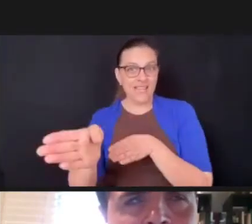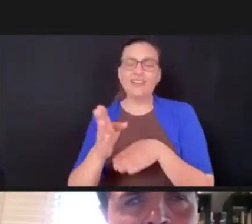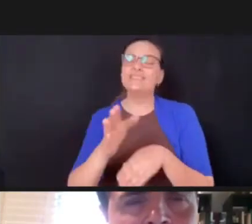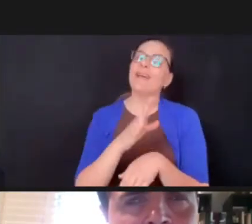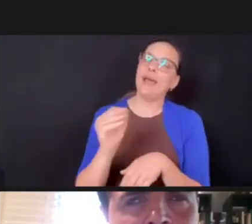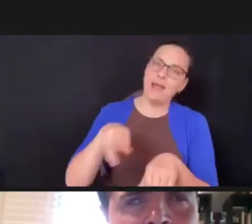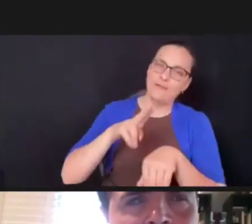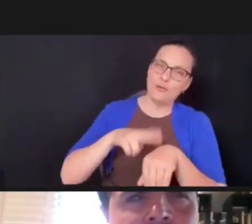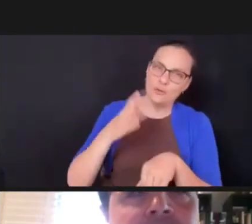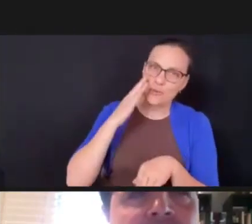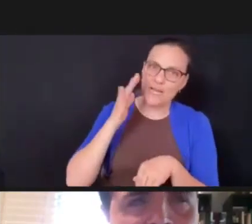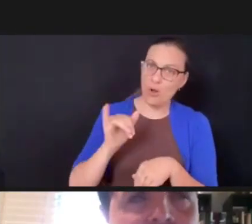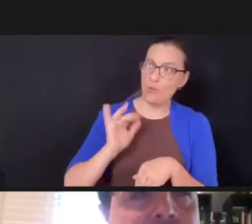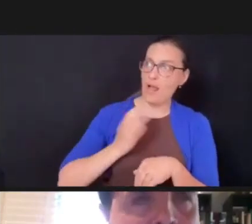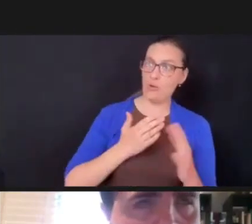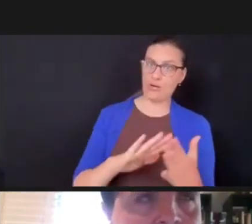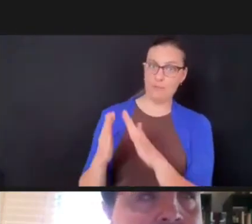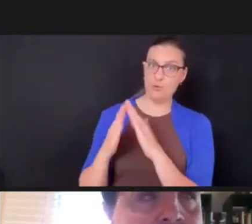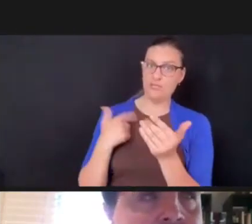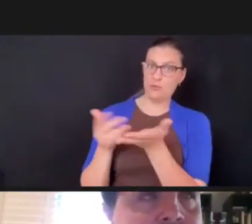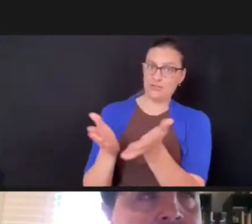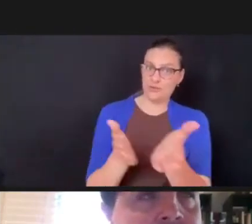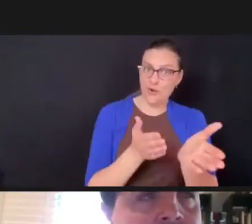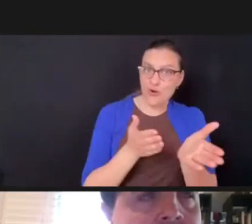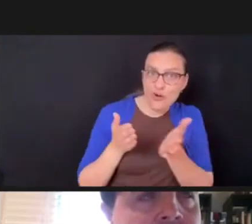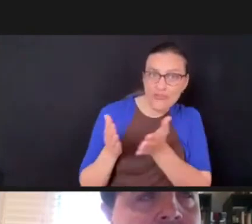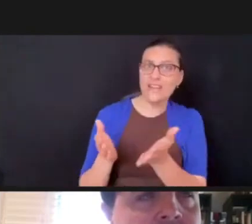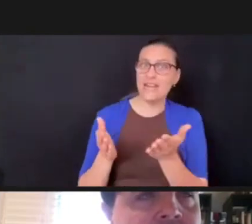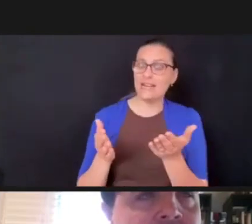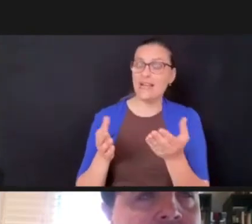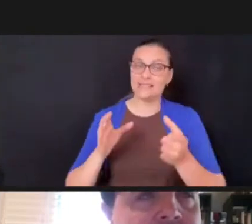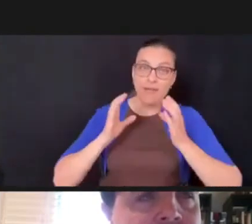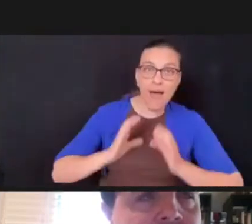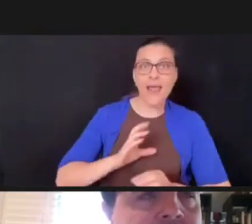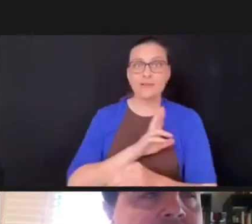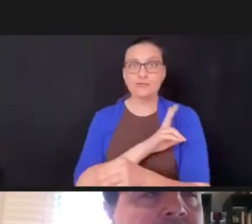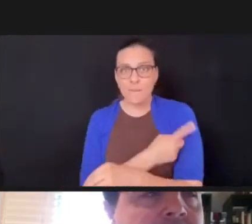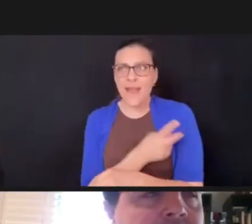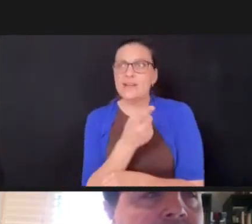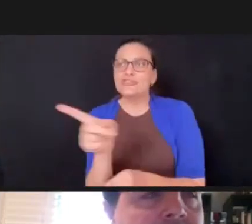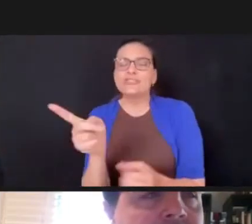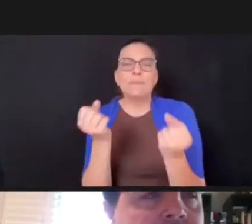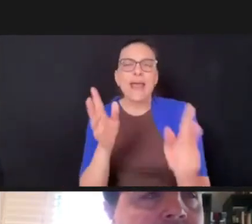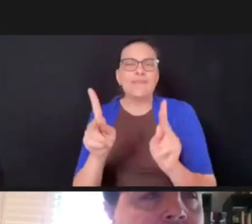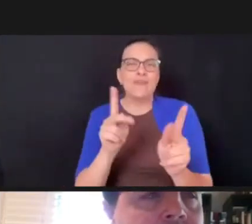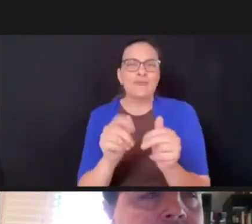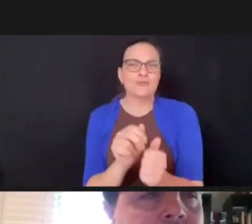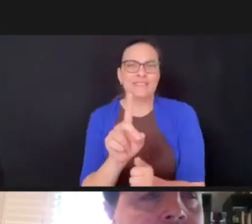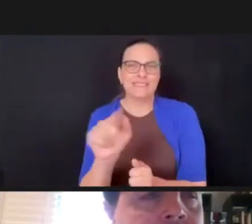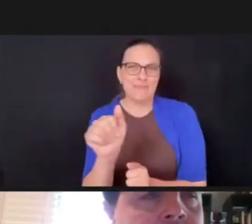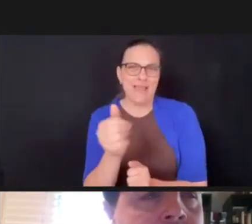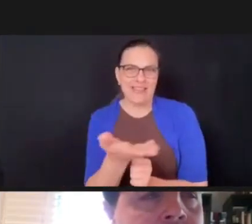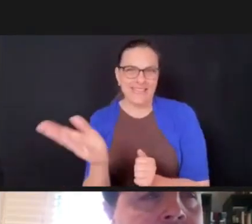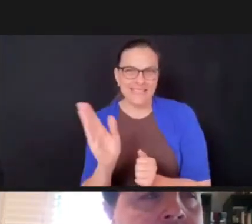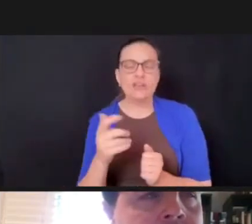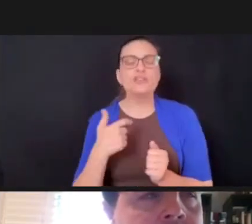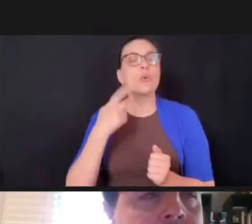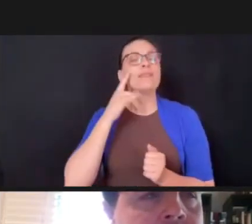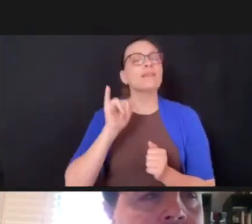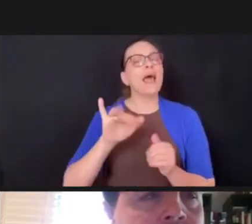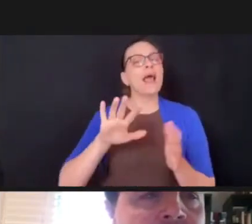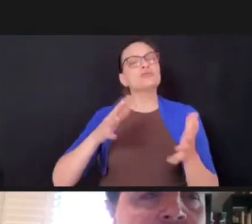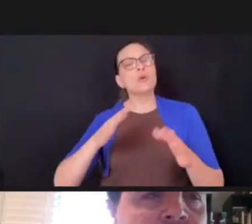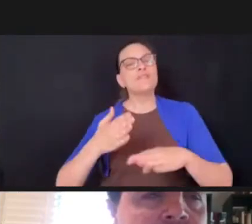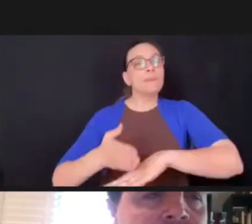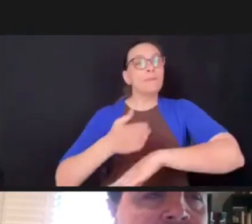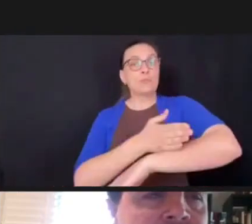communities that we're serving, as clients or as patients. So I think it improves probably support and access for